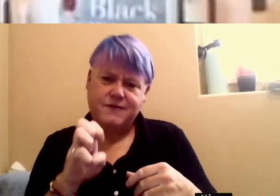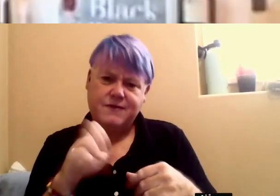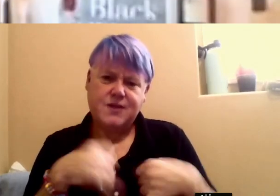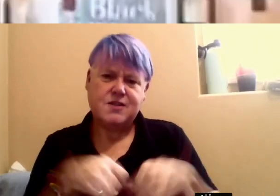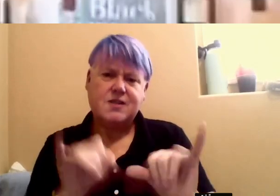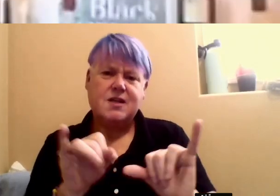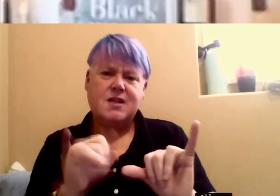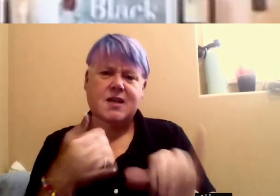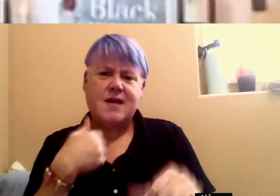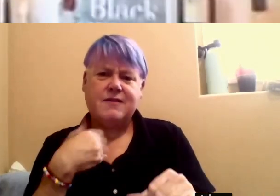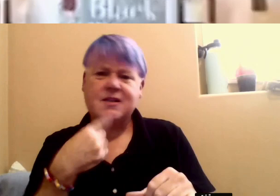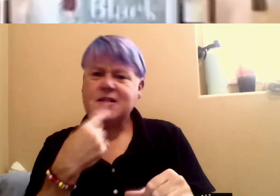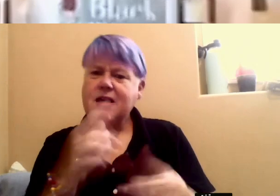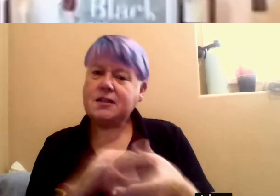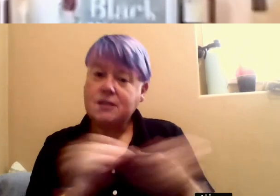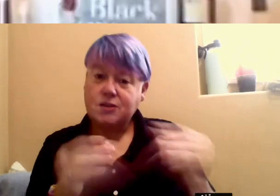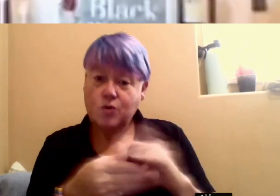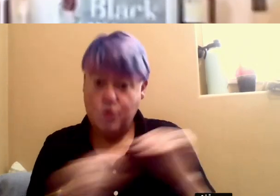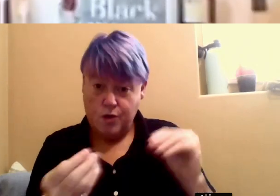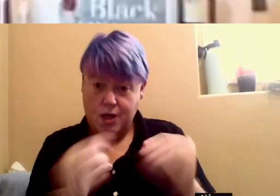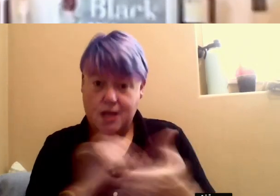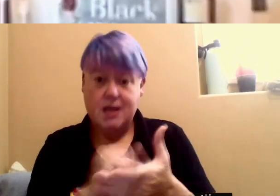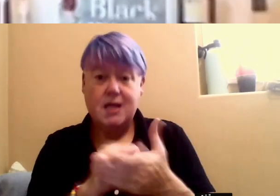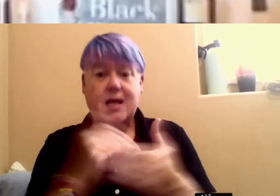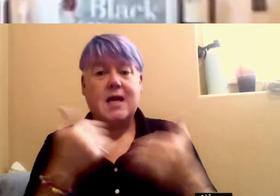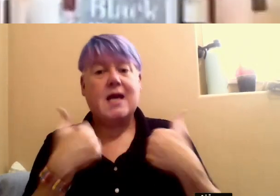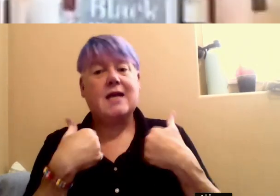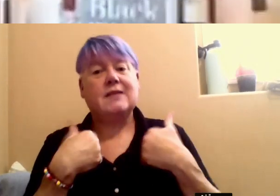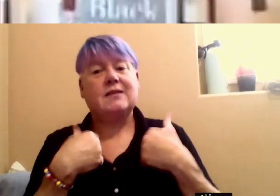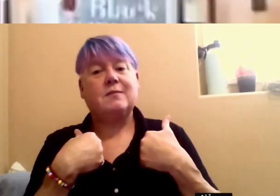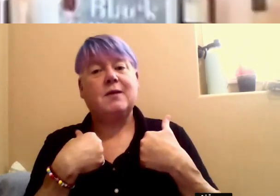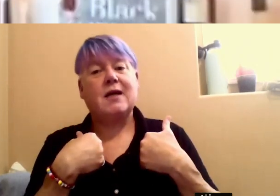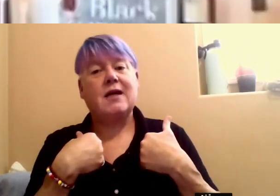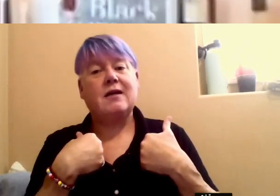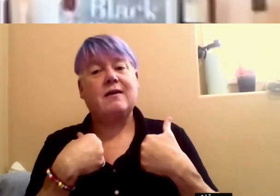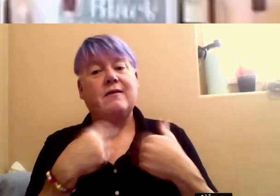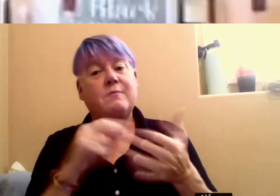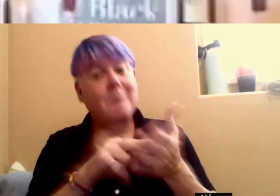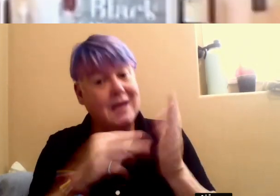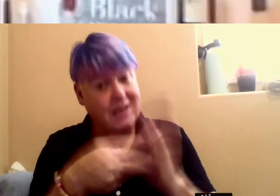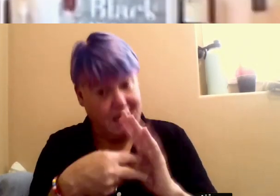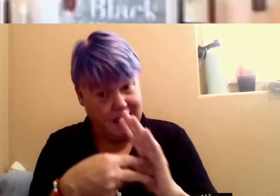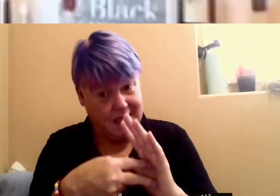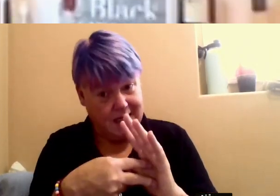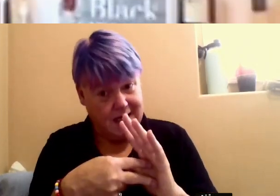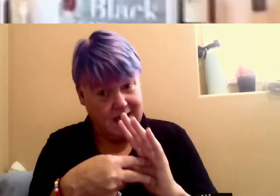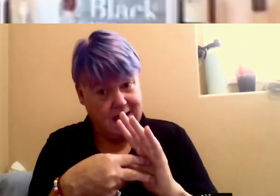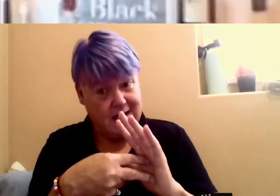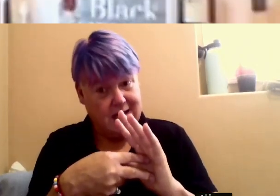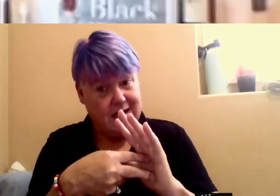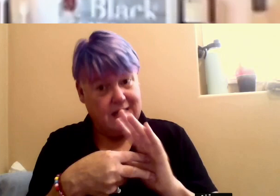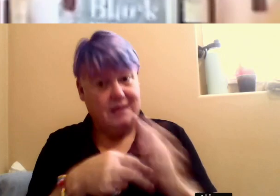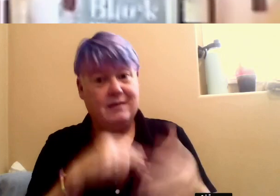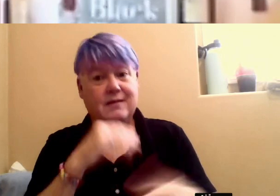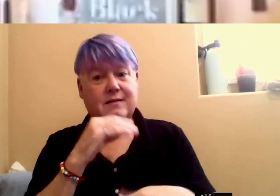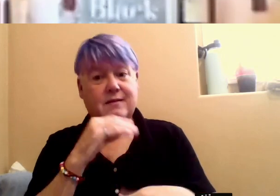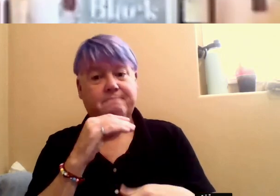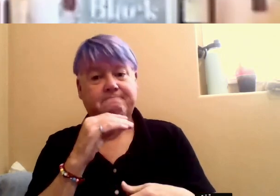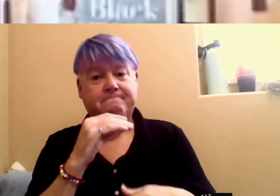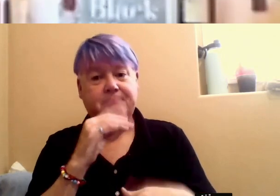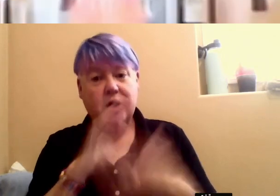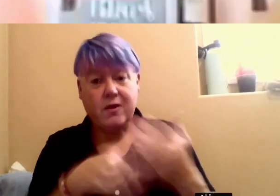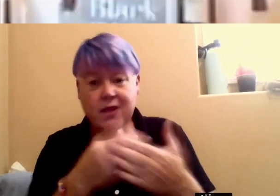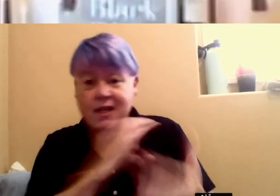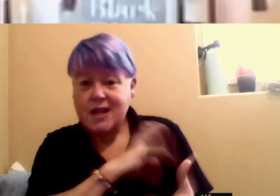still have to tell a story that has some sort of a thread that you weave together all these scenes, and and